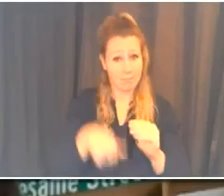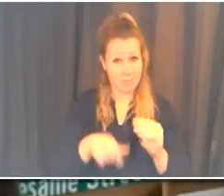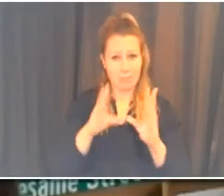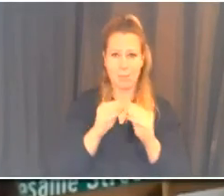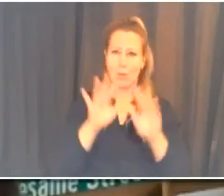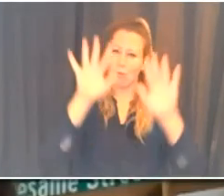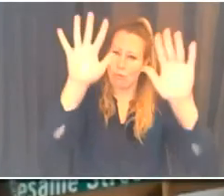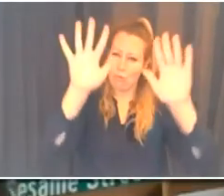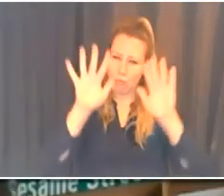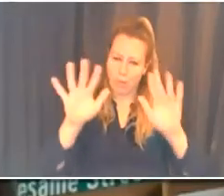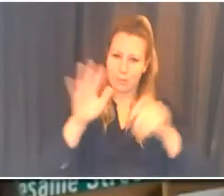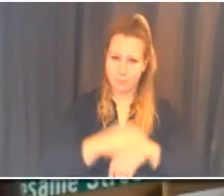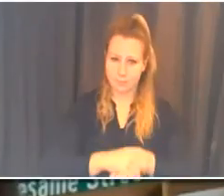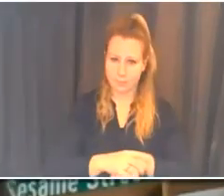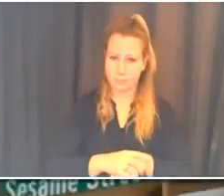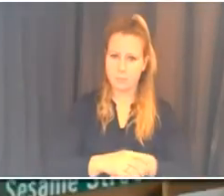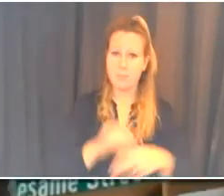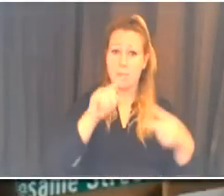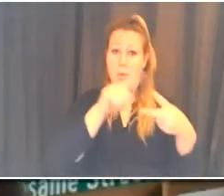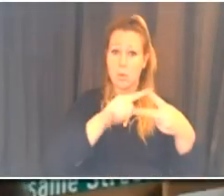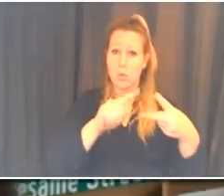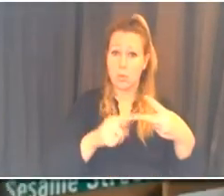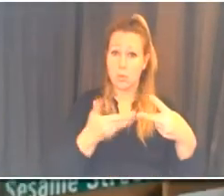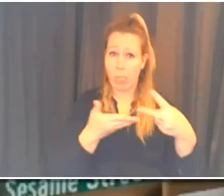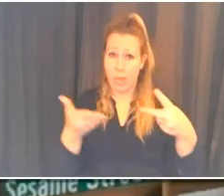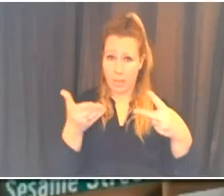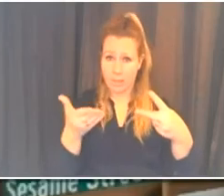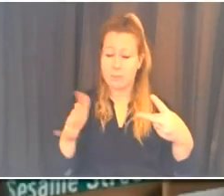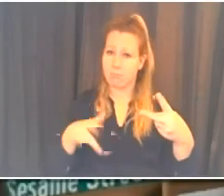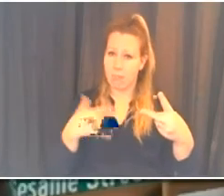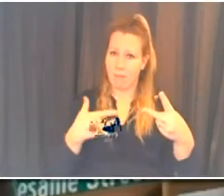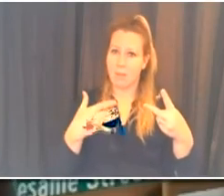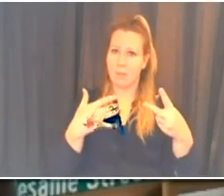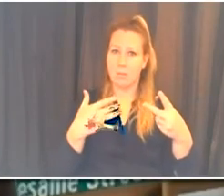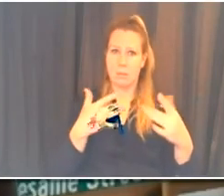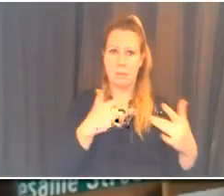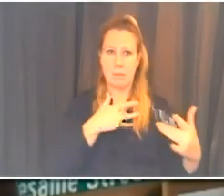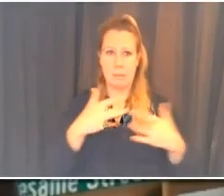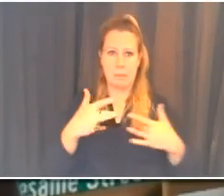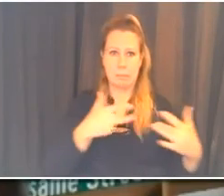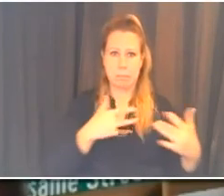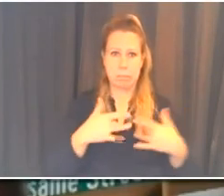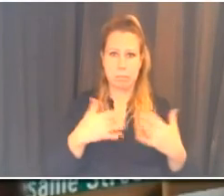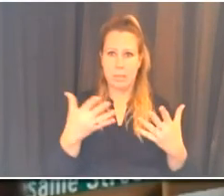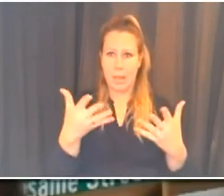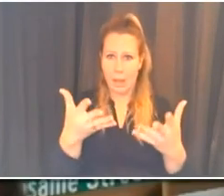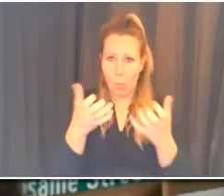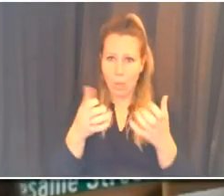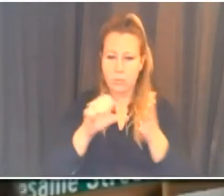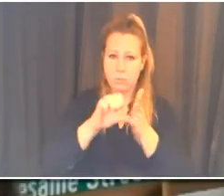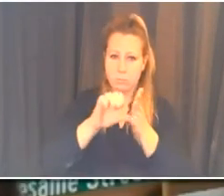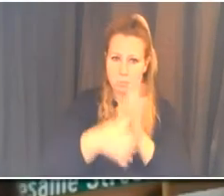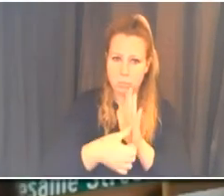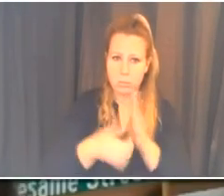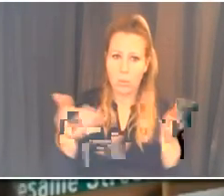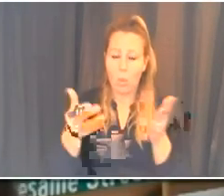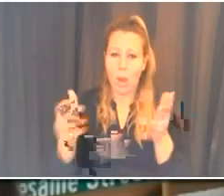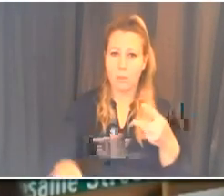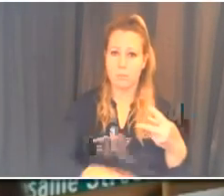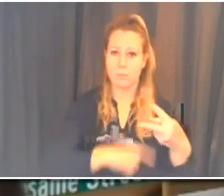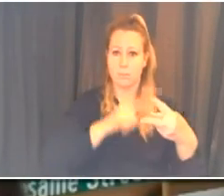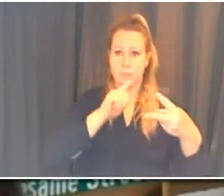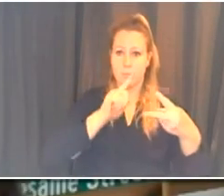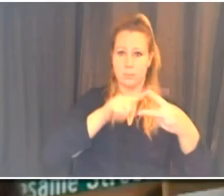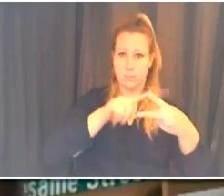um the number the the real drop in the number of complaints STV complaints